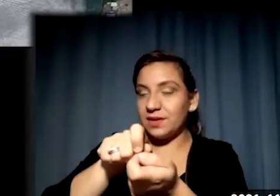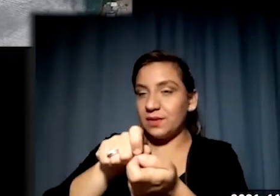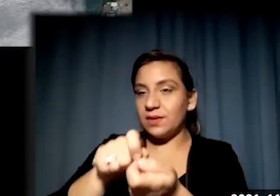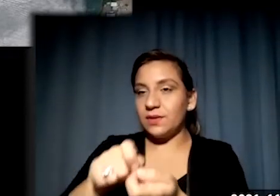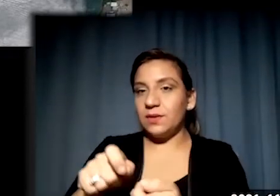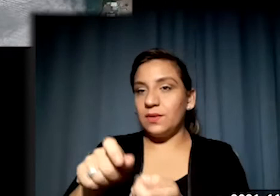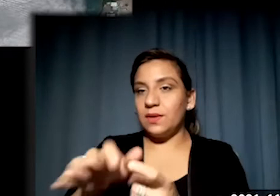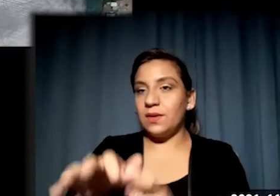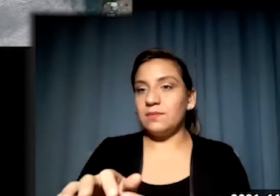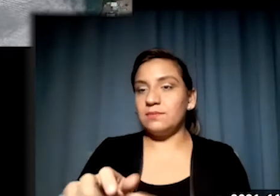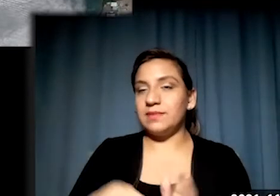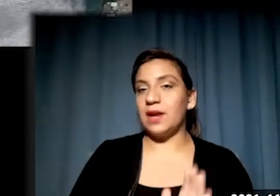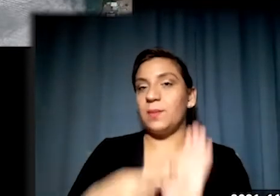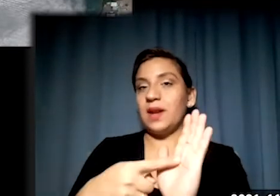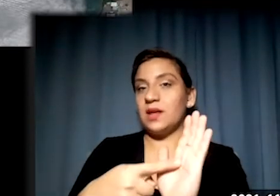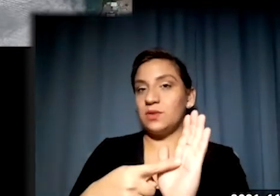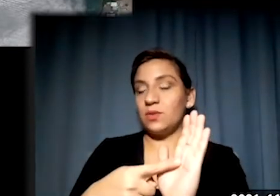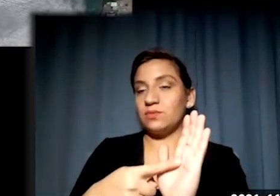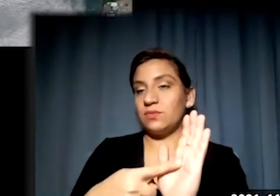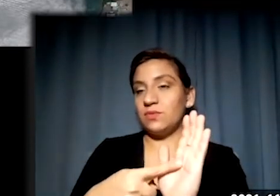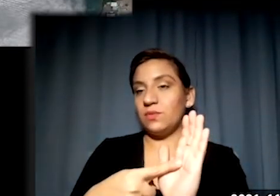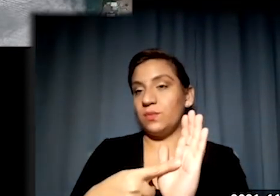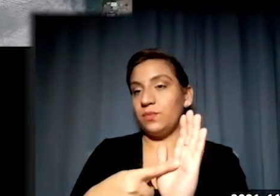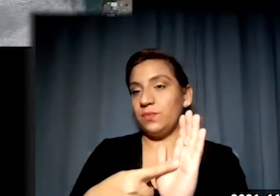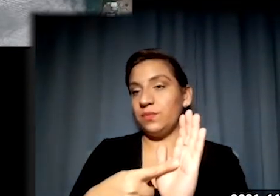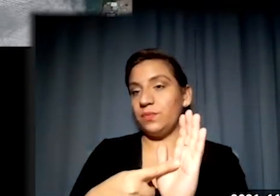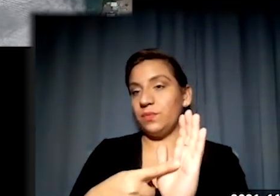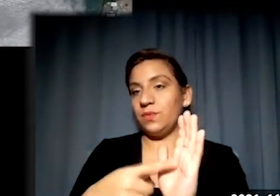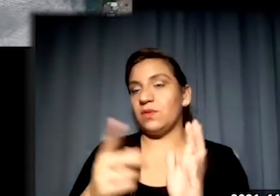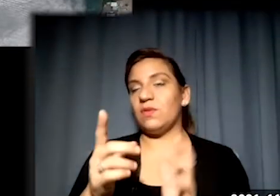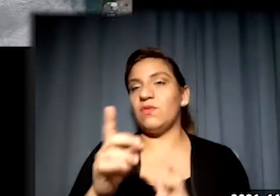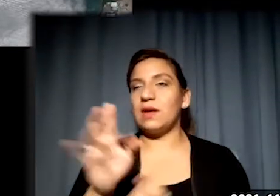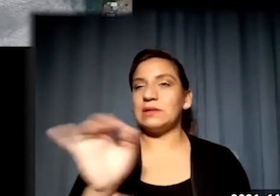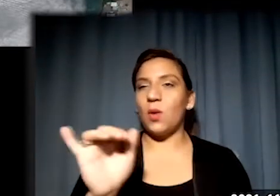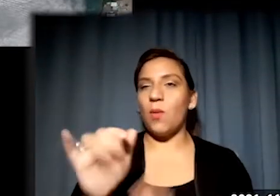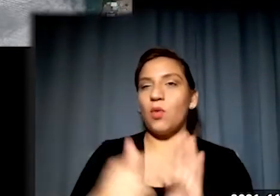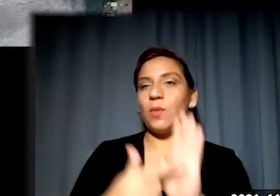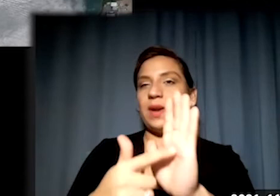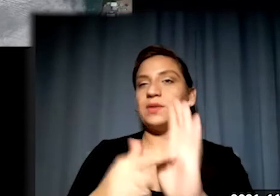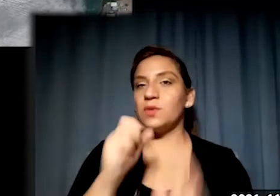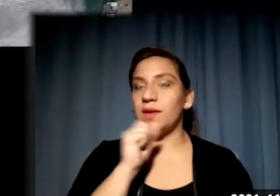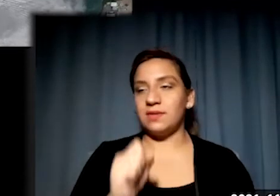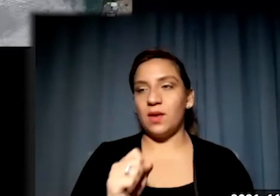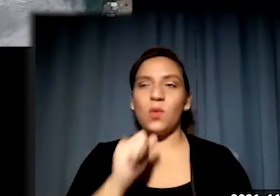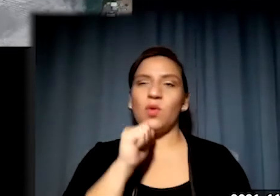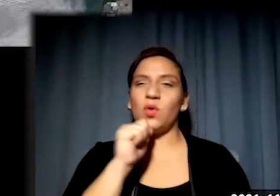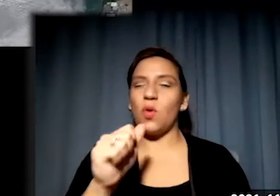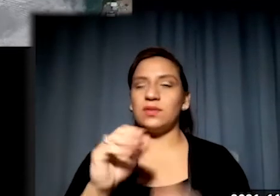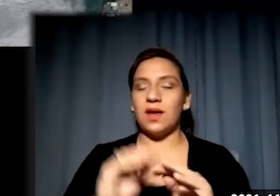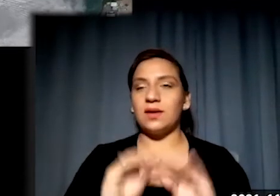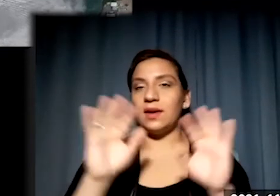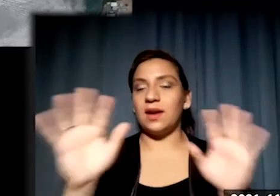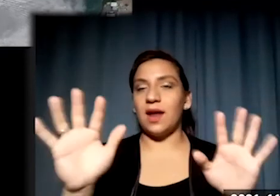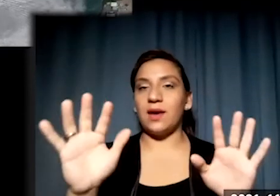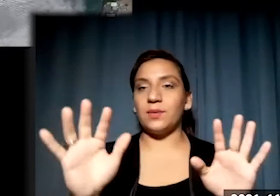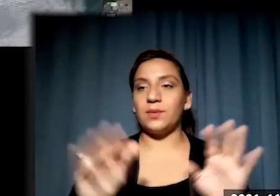of nomination, and it basically covered, it's not too clear on the boundaries, but basically what I have been able to grasp is that this